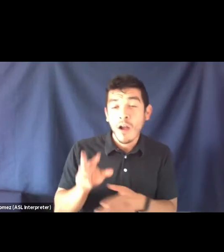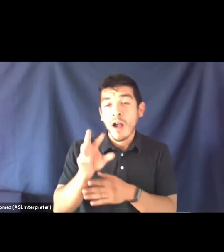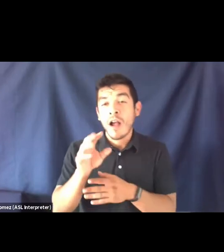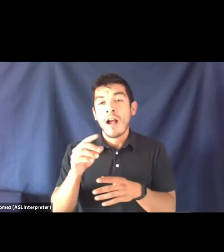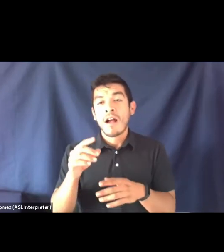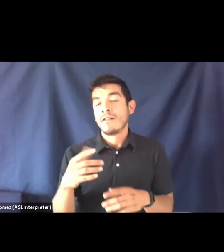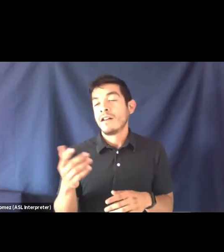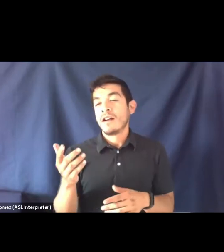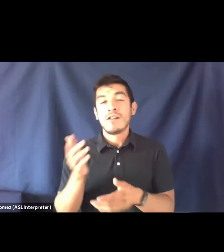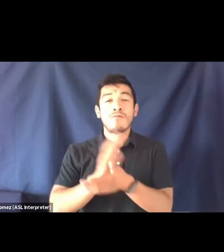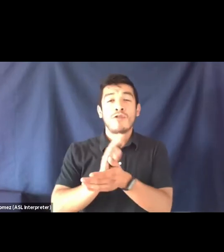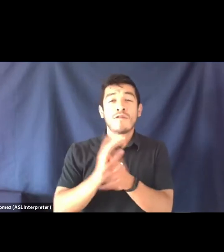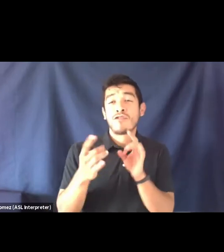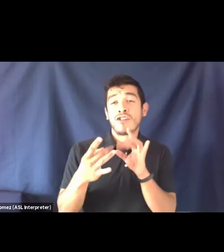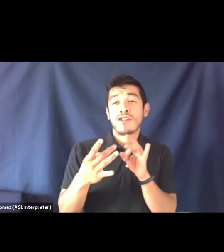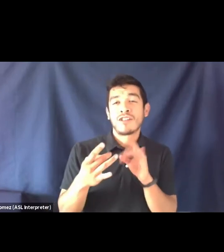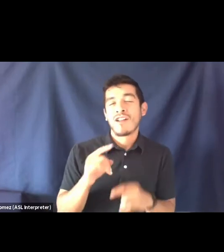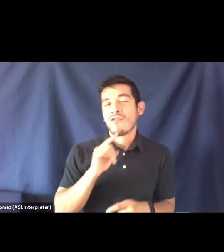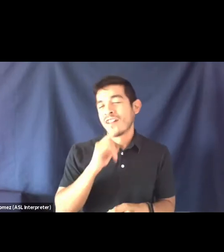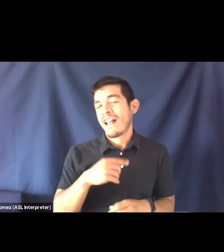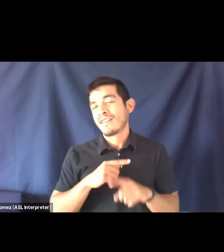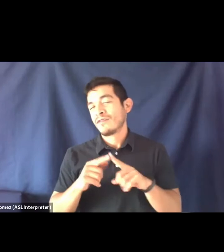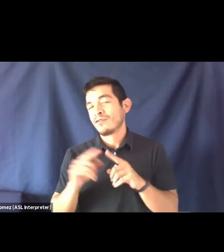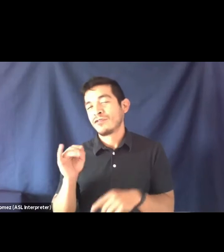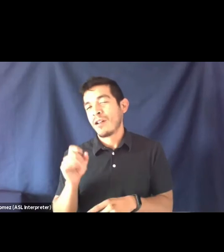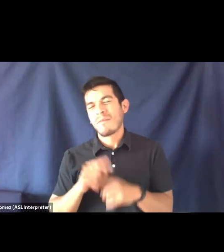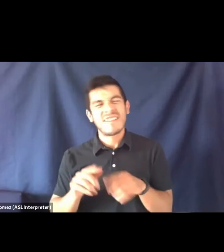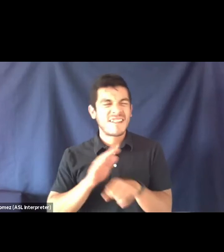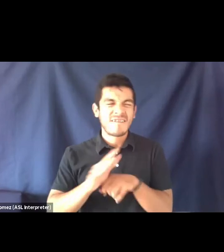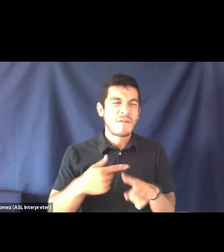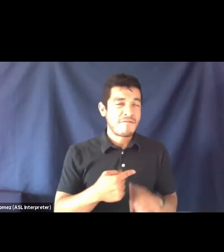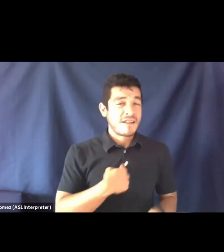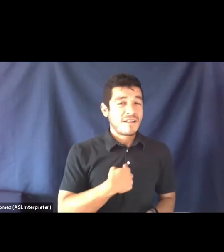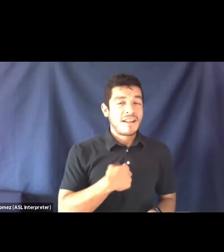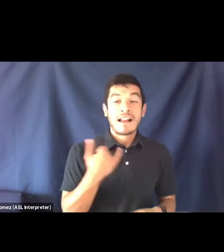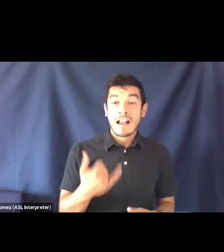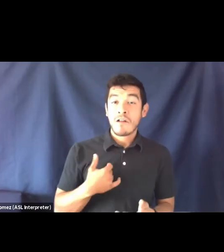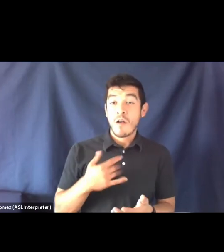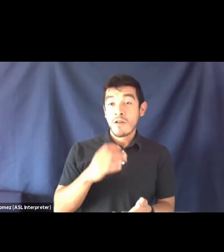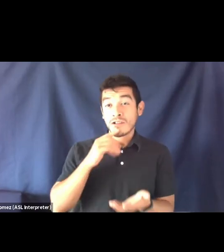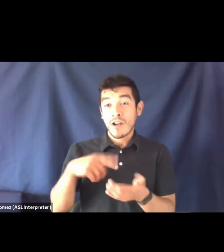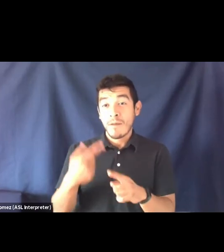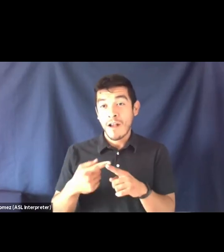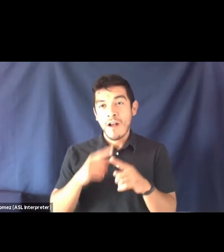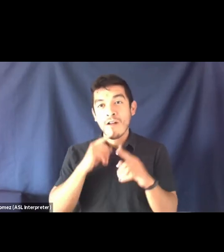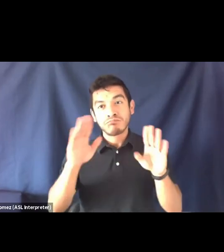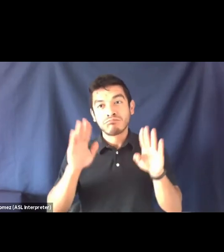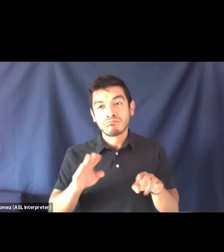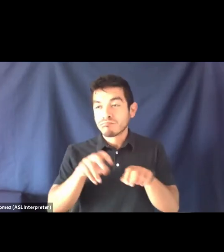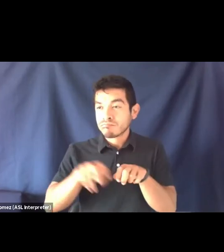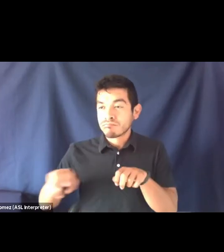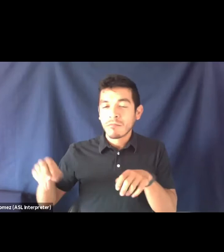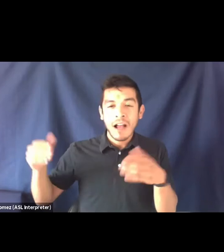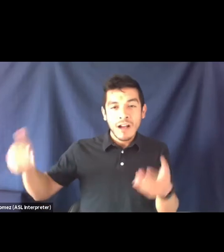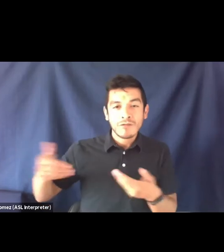jack of all trades. But enough about me. Let's talk about our amazing panelists and introduce all